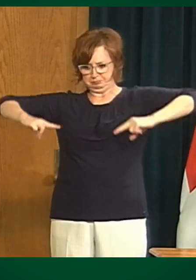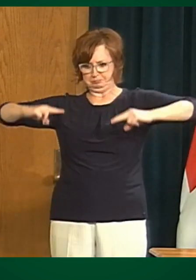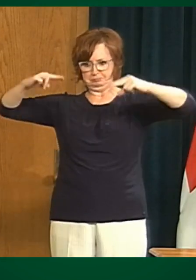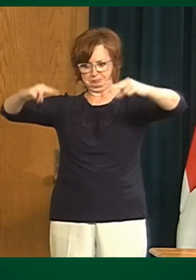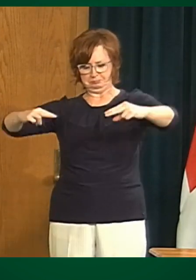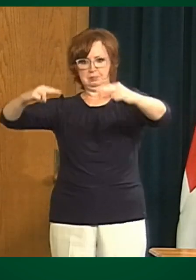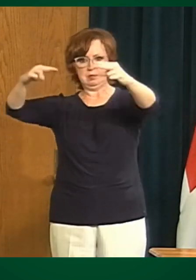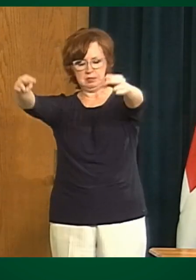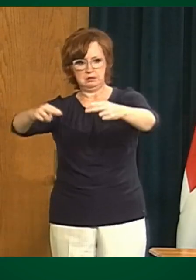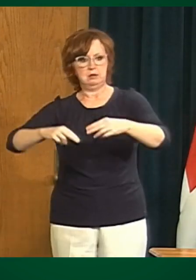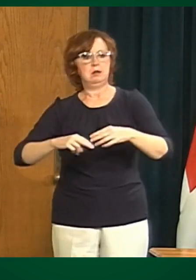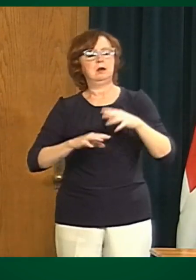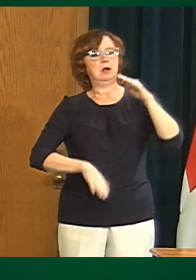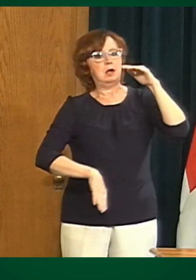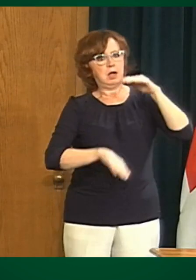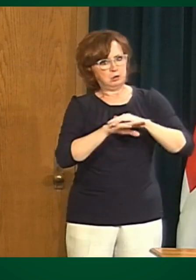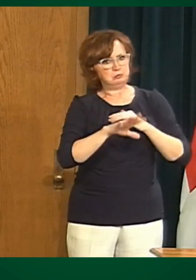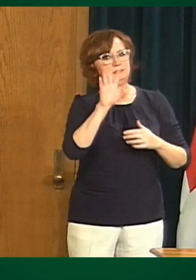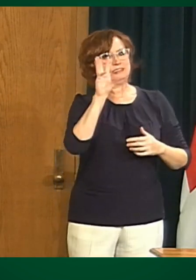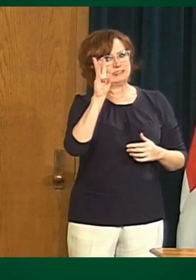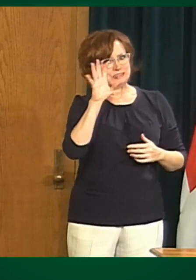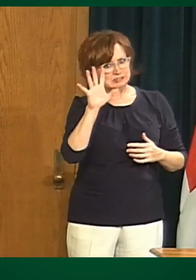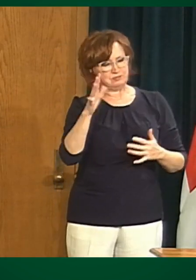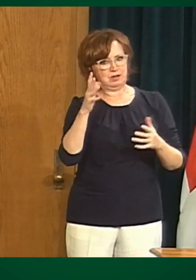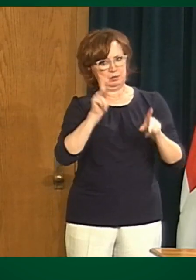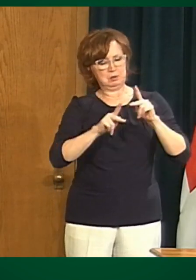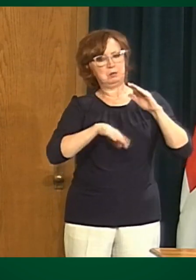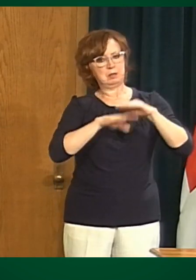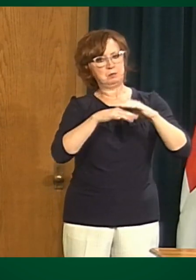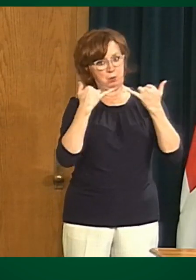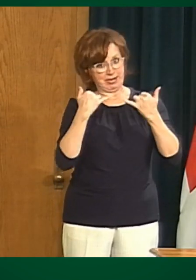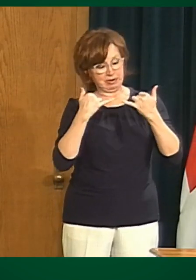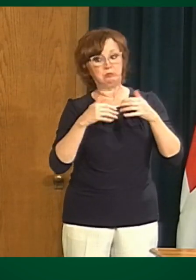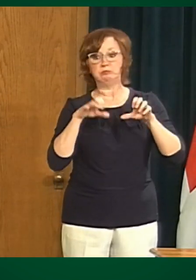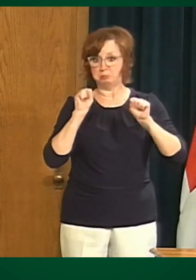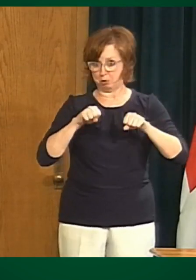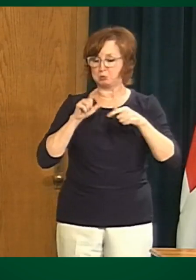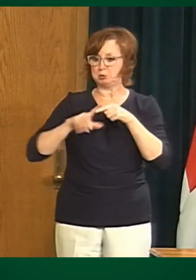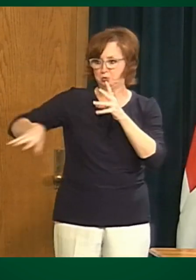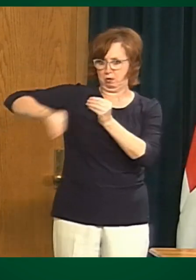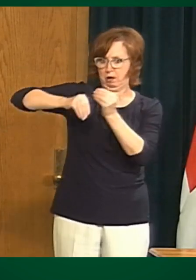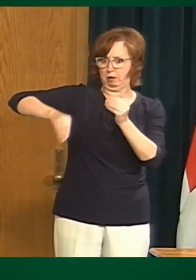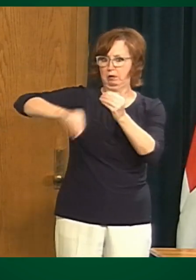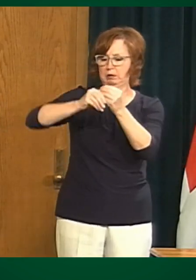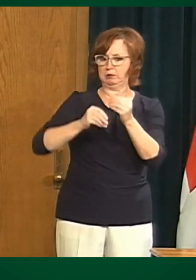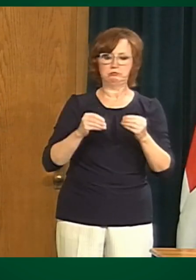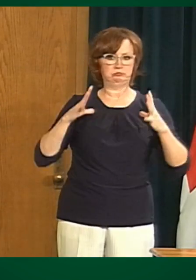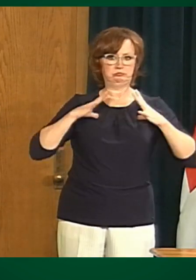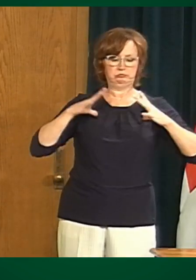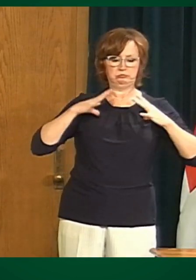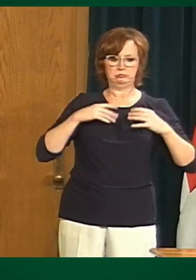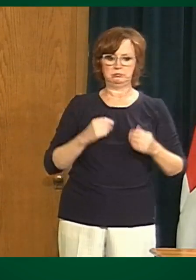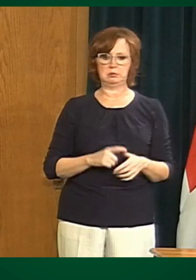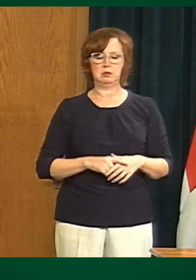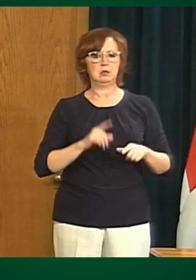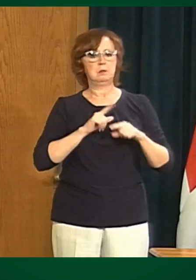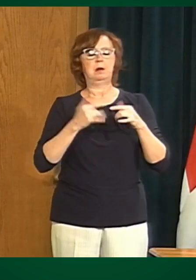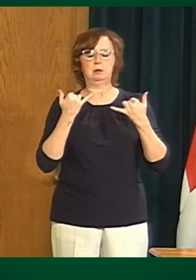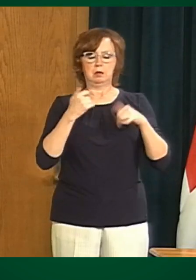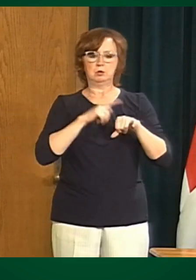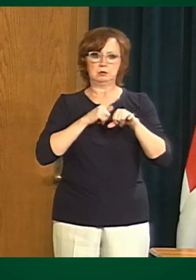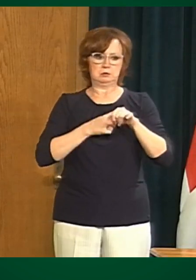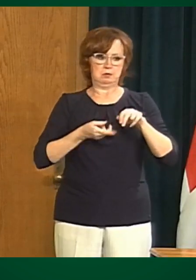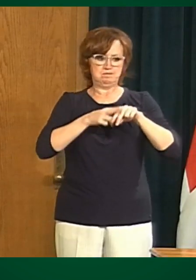required. Additional personal protection equipment has been sent to the community in the region of Loche, and the federal government